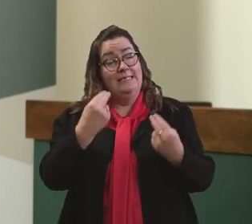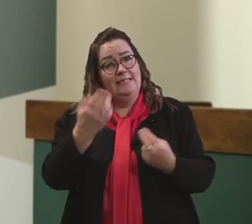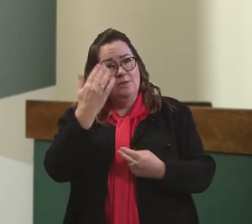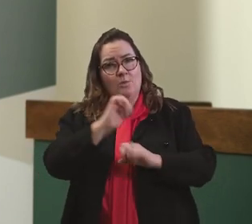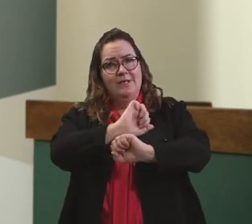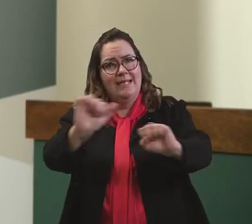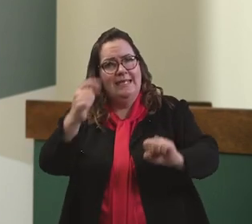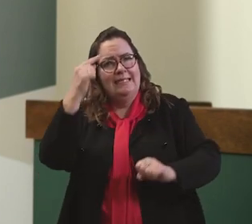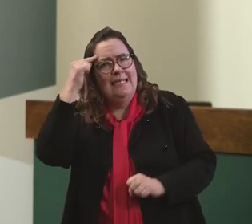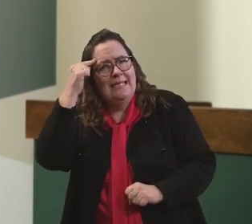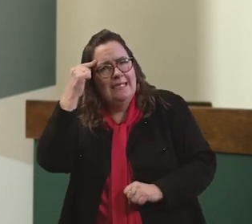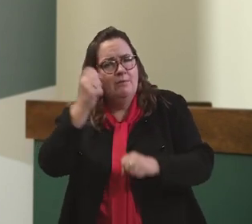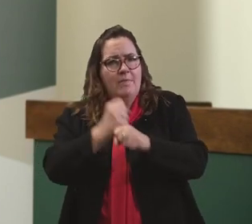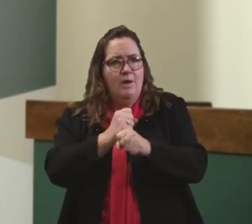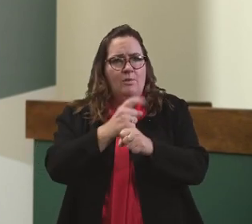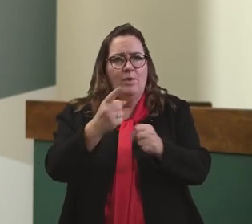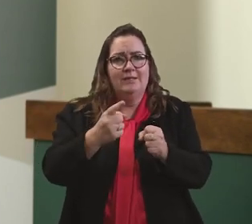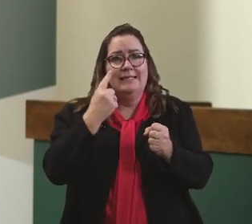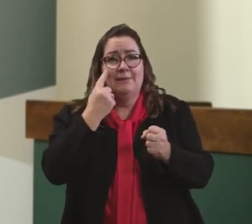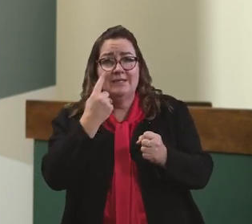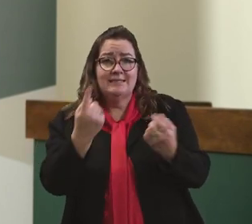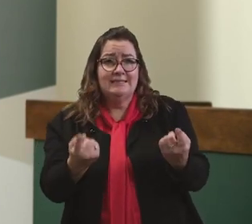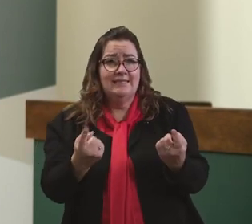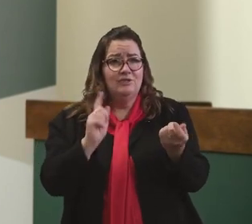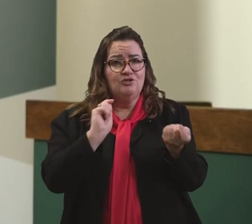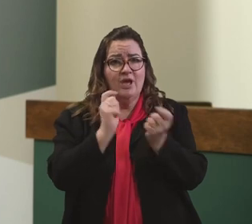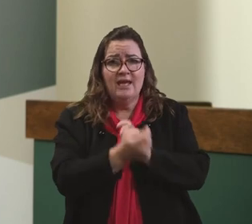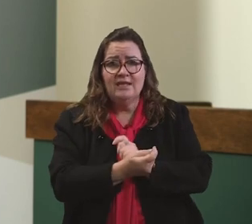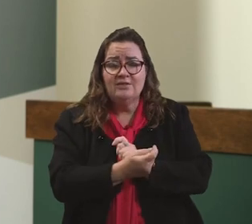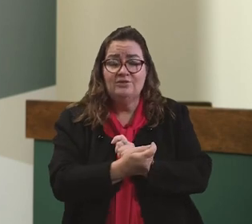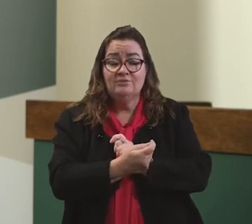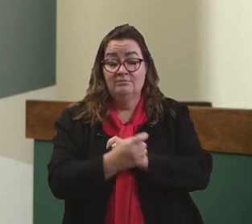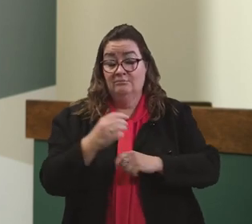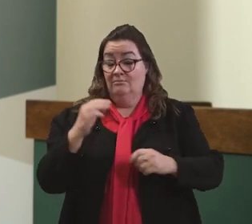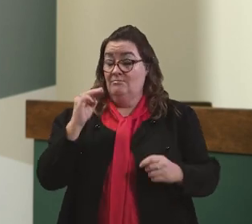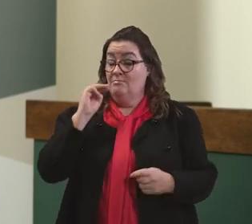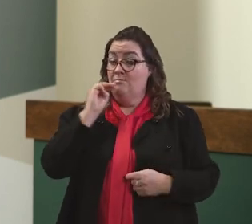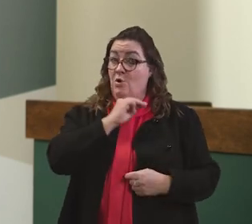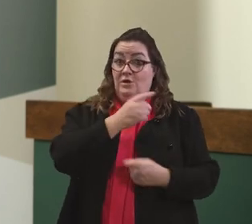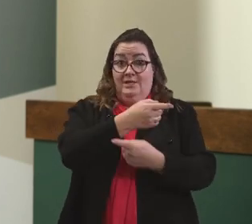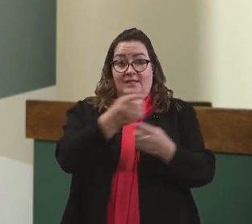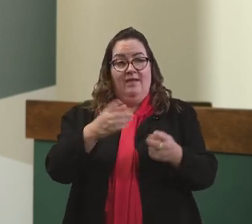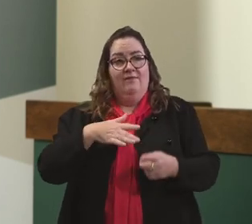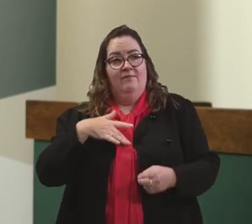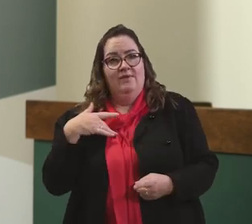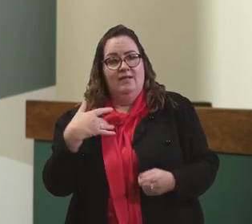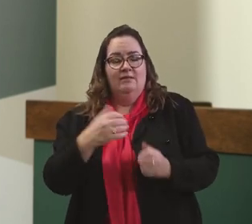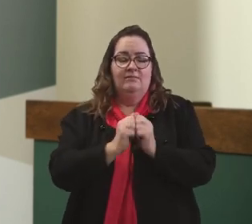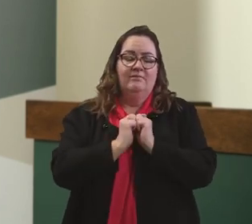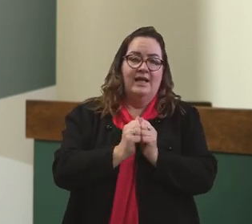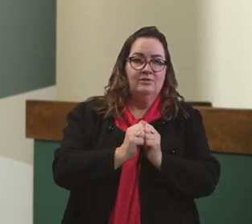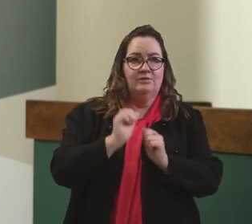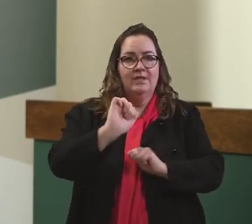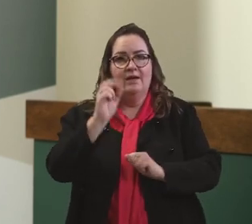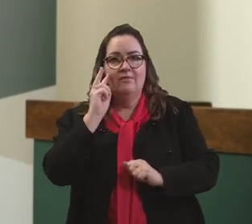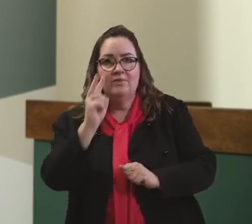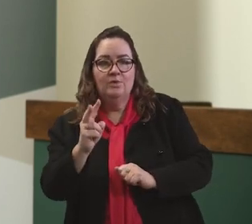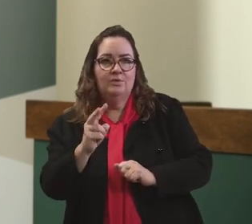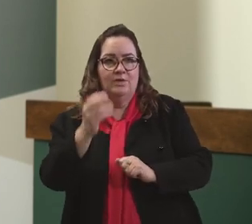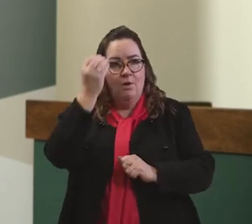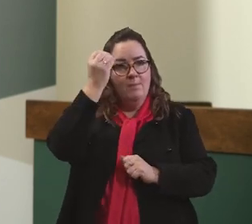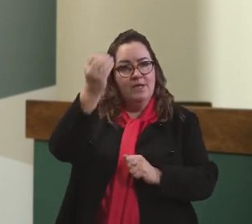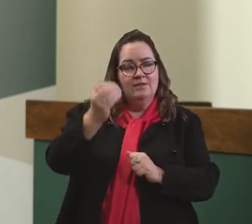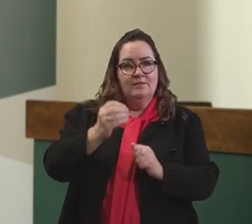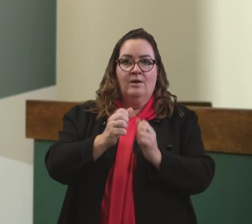and young people would like to see changed. And it's really important that they feel valued in terms of their views as well. And